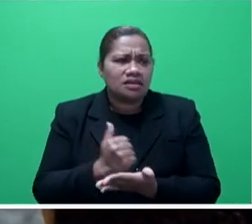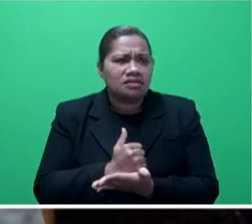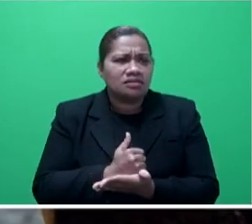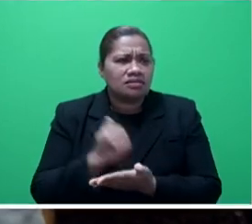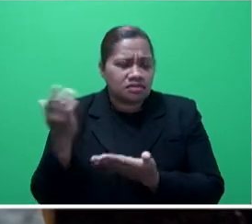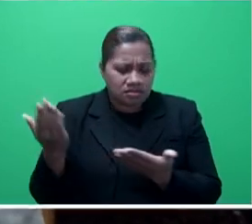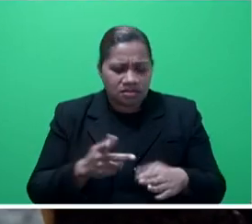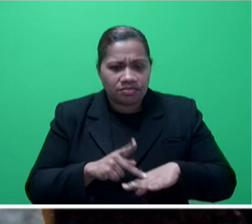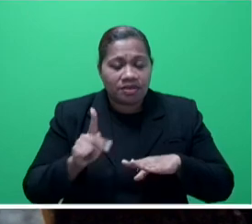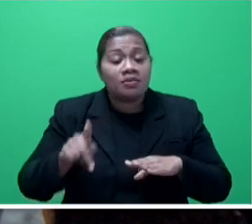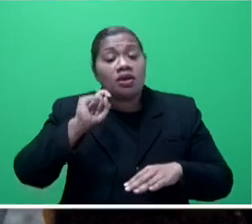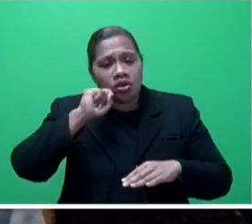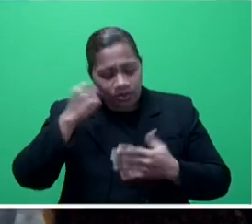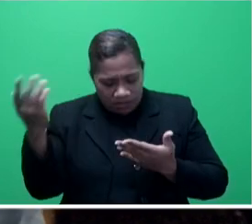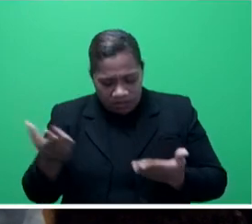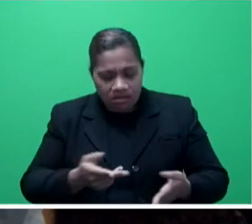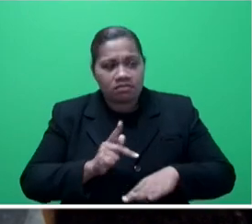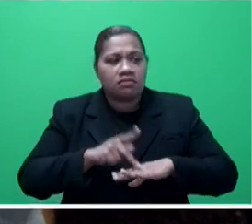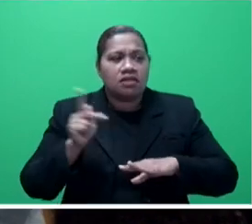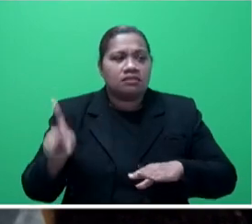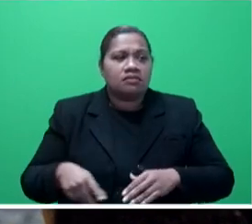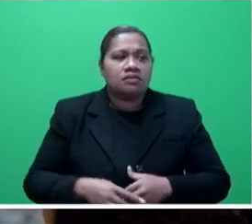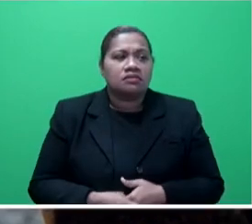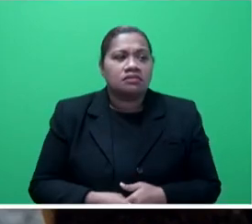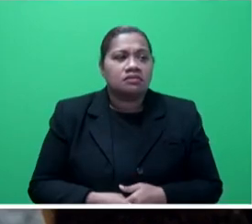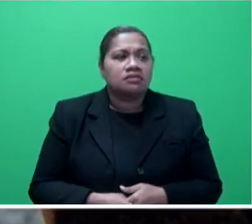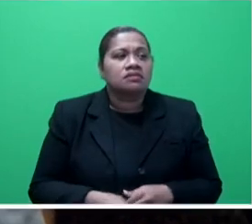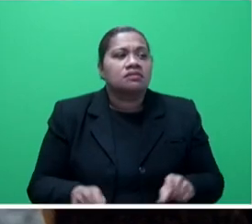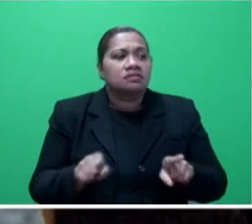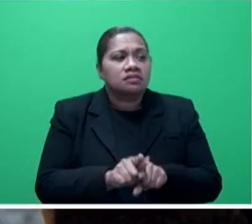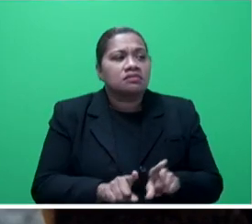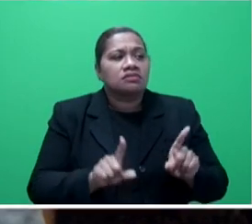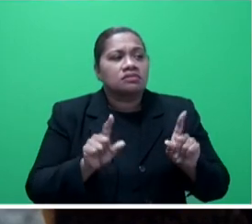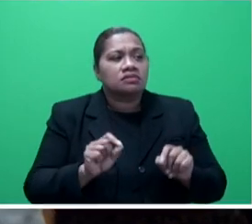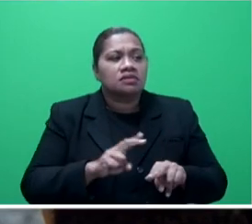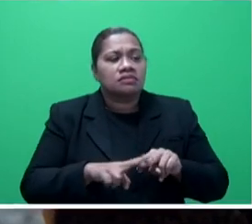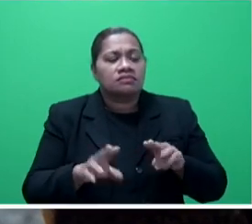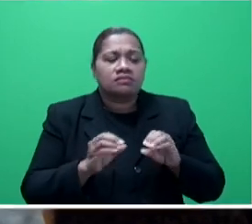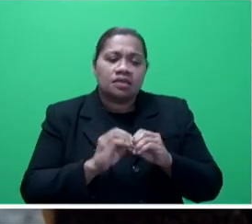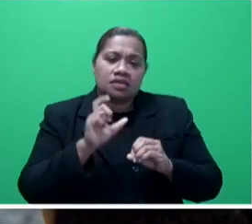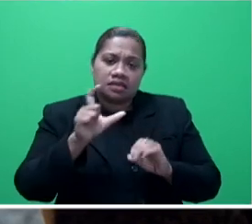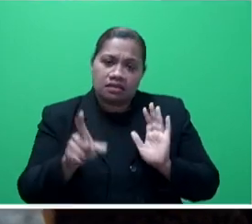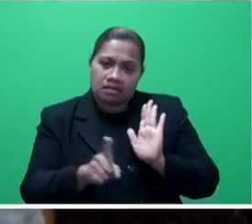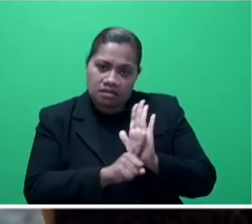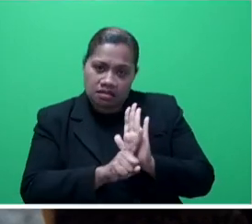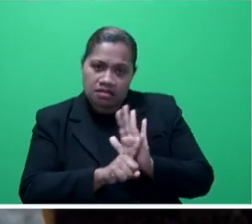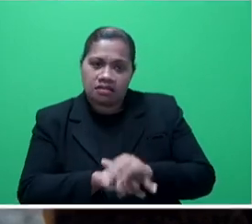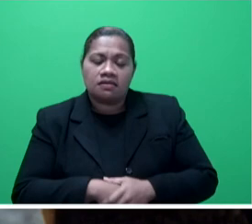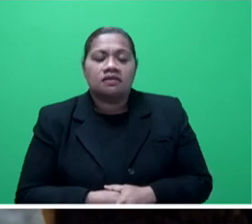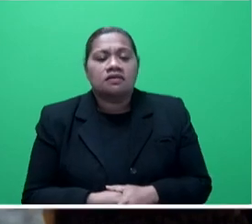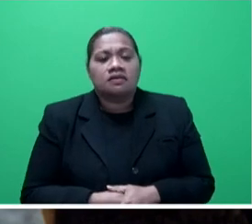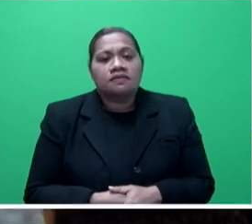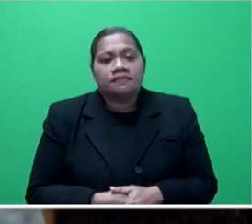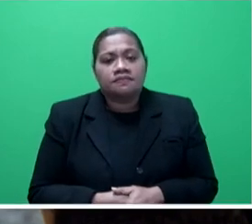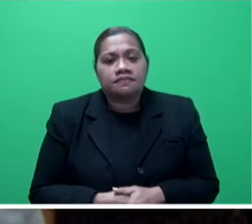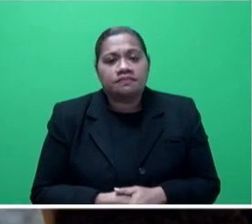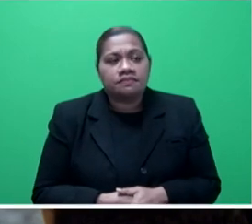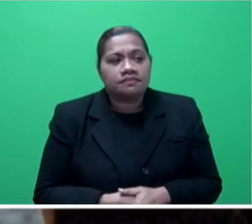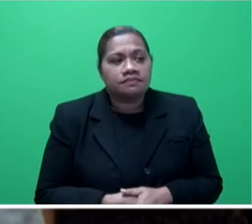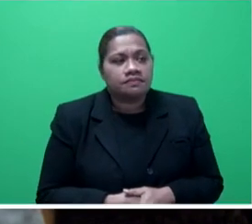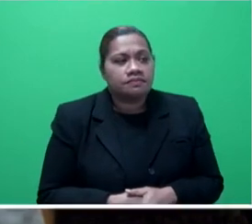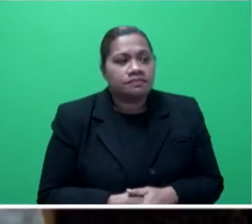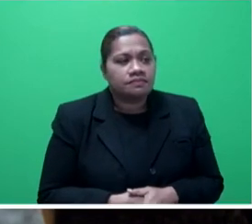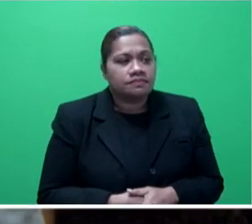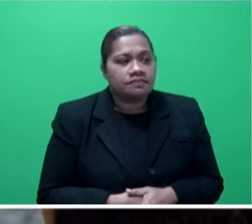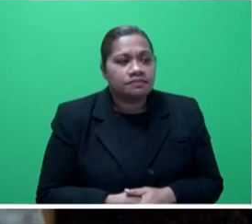tabled in Parliament, as have they been doing with FPCL, Mr. Speaker, sir. So there's nothing untoward about